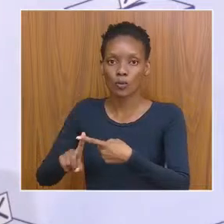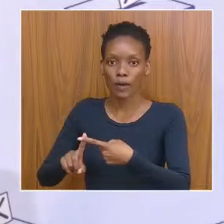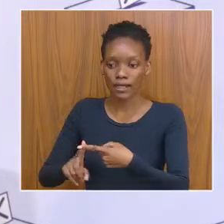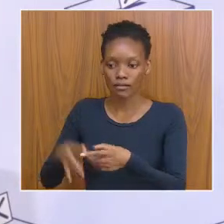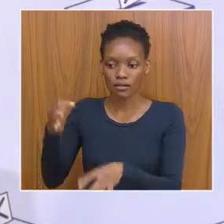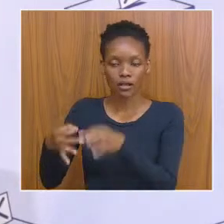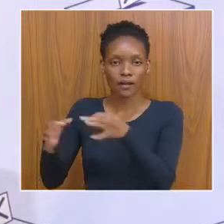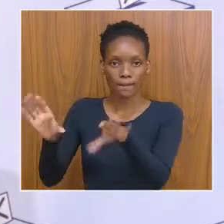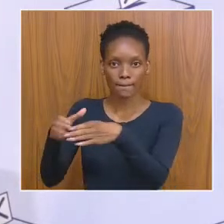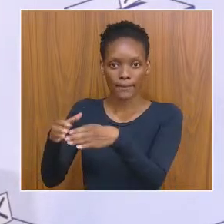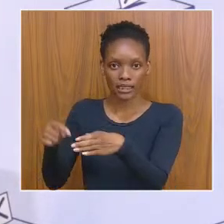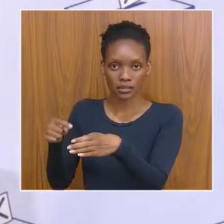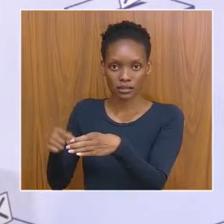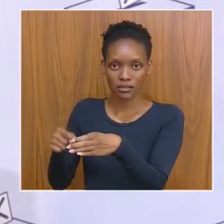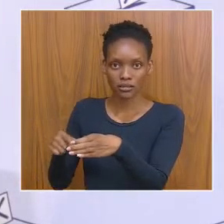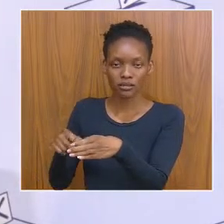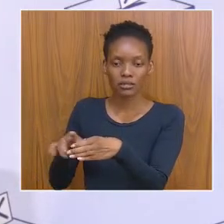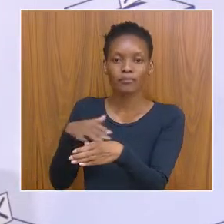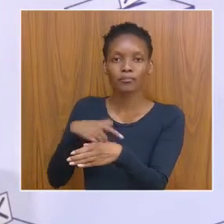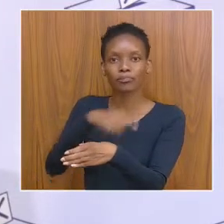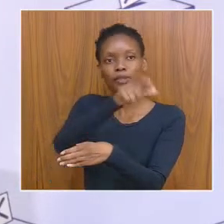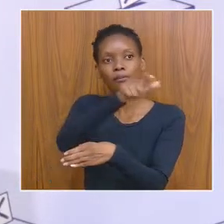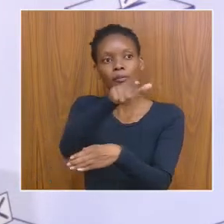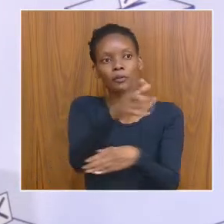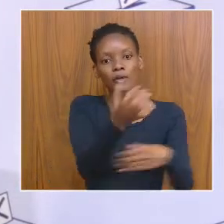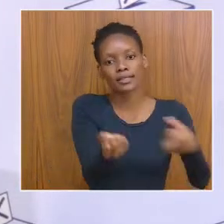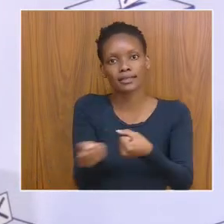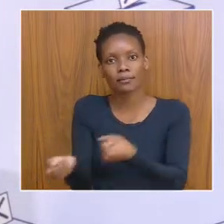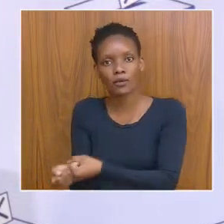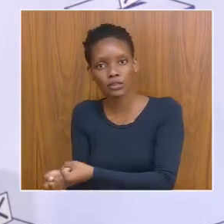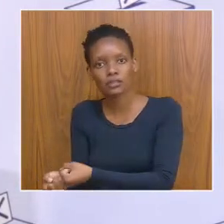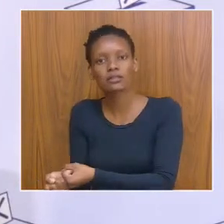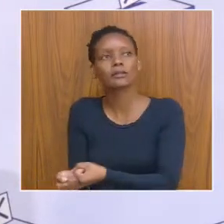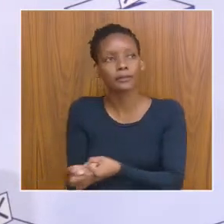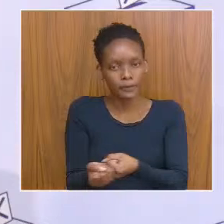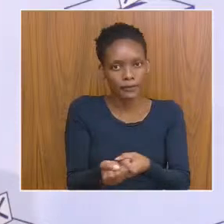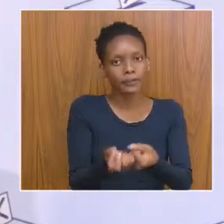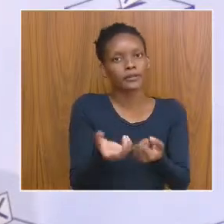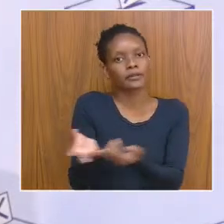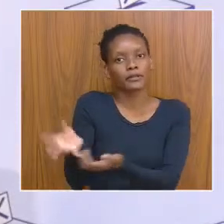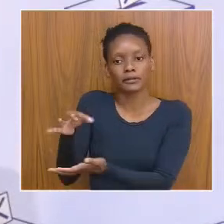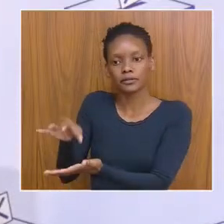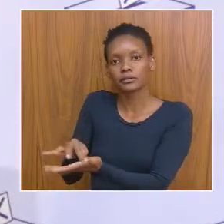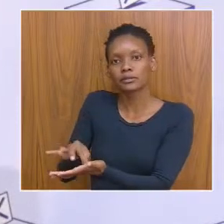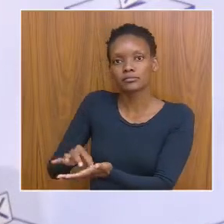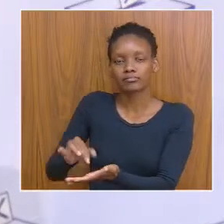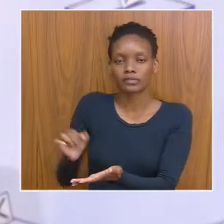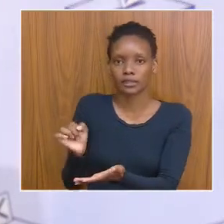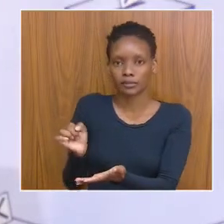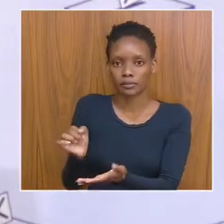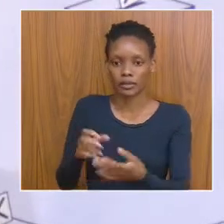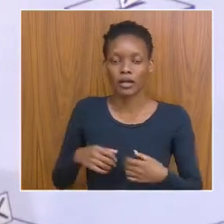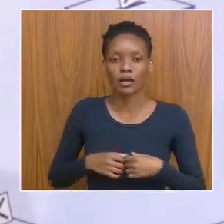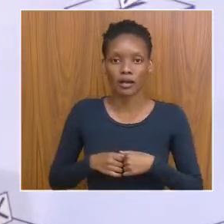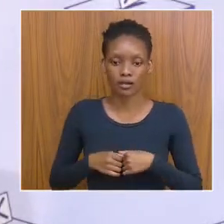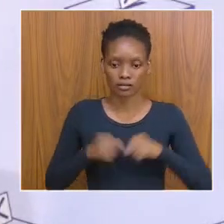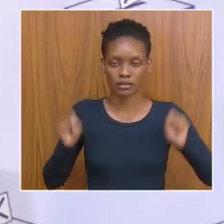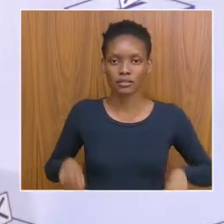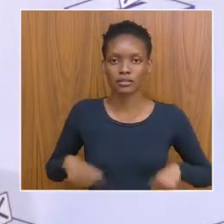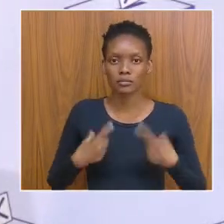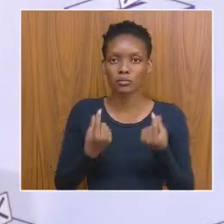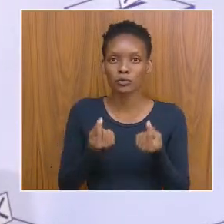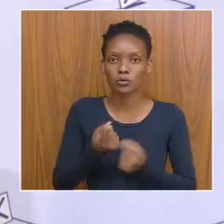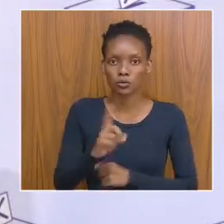number of the people from whom they received signatures on the portal. The portal does a number of things. First,